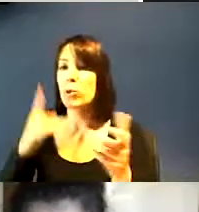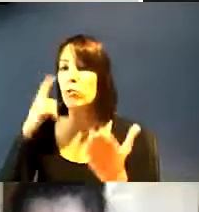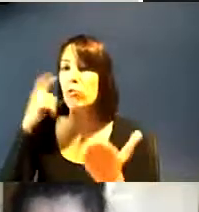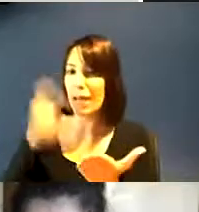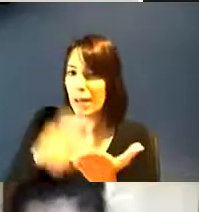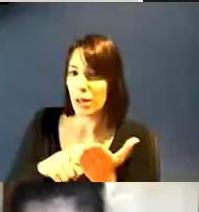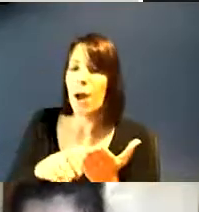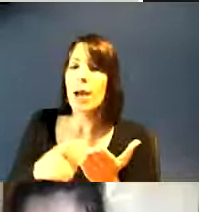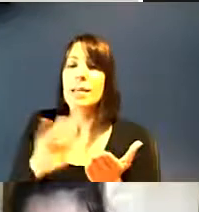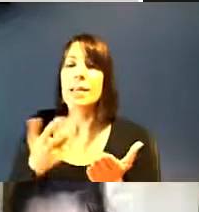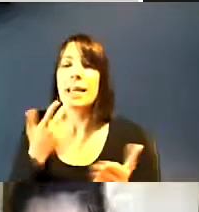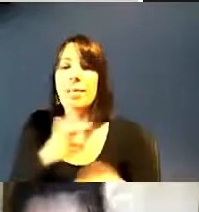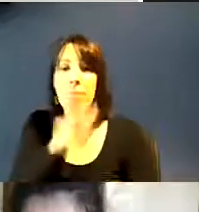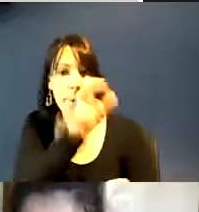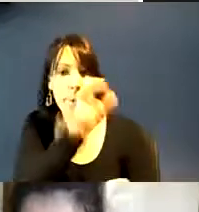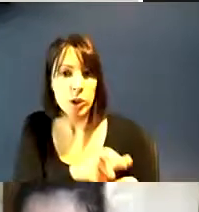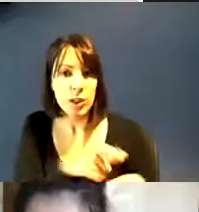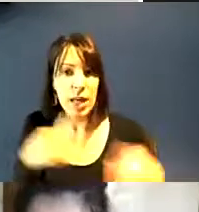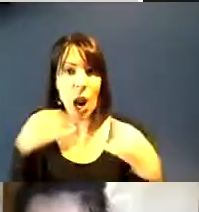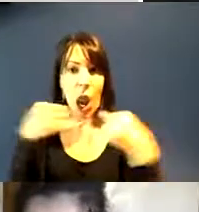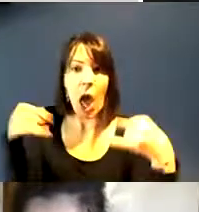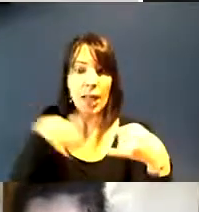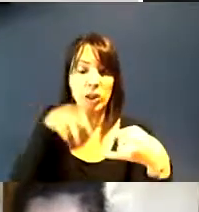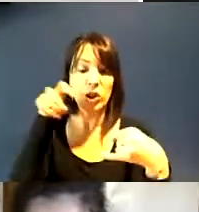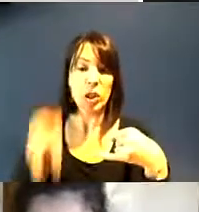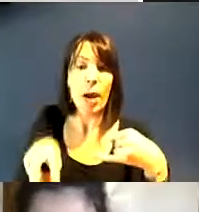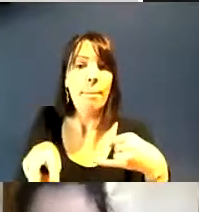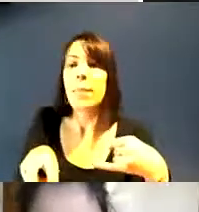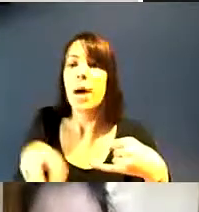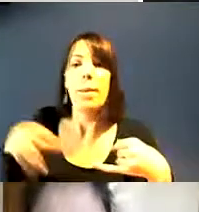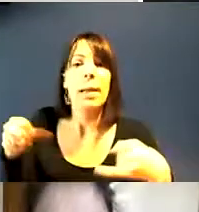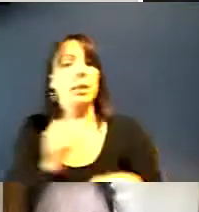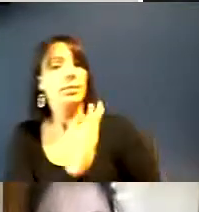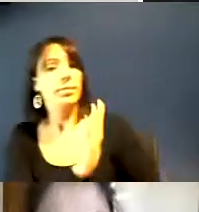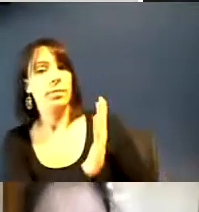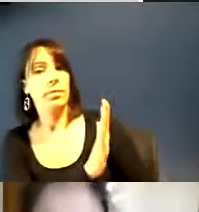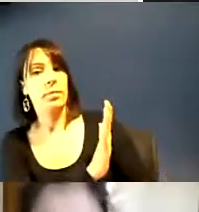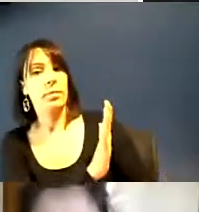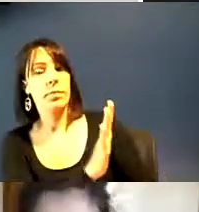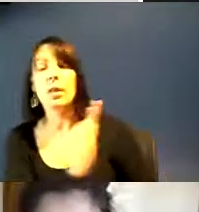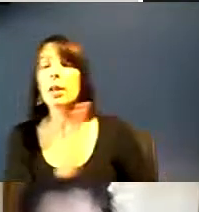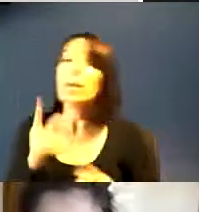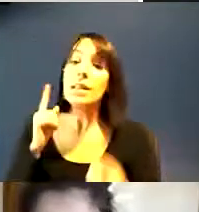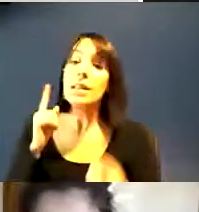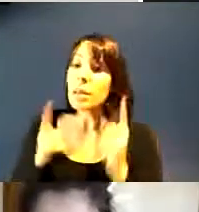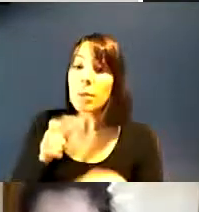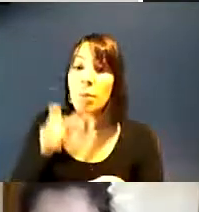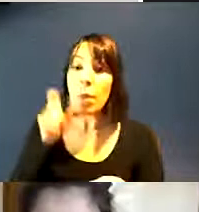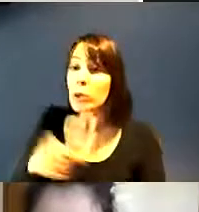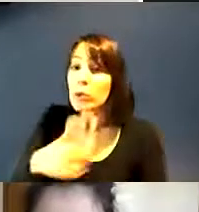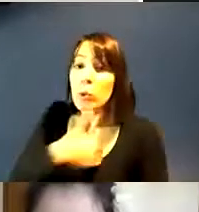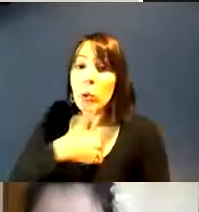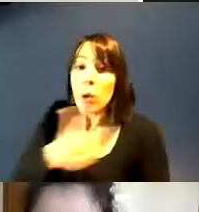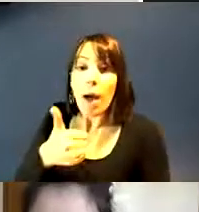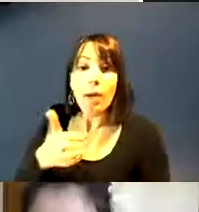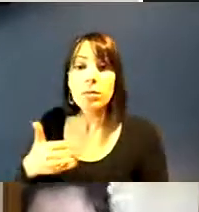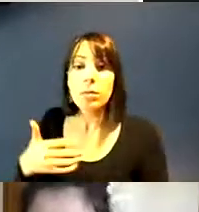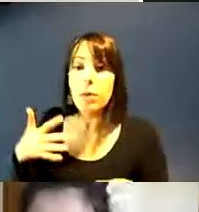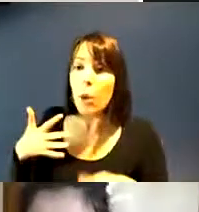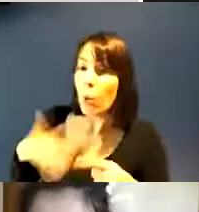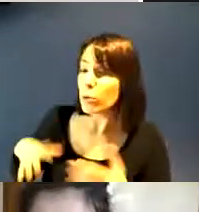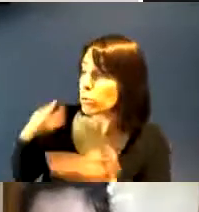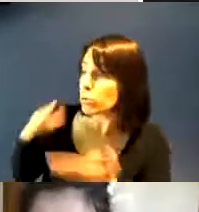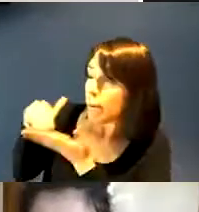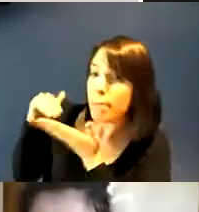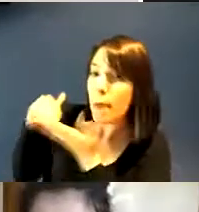line. So even if it comes from the best possible place and a place of love and care, any behaviour that limits the freedoms